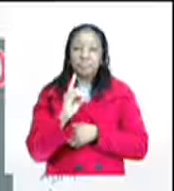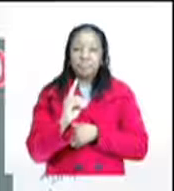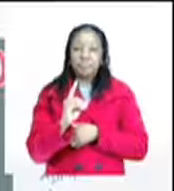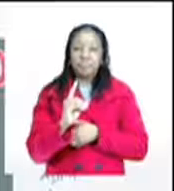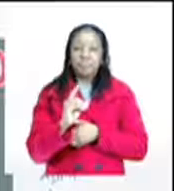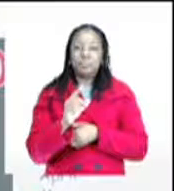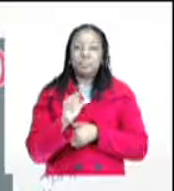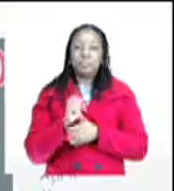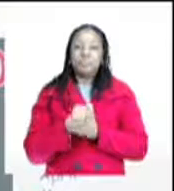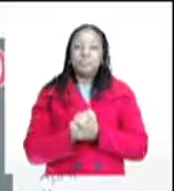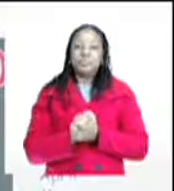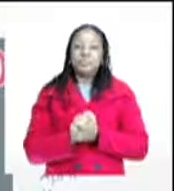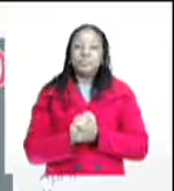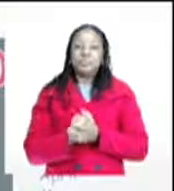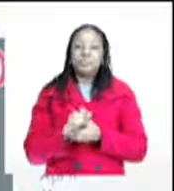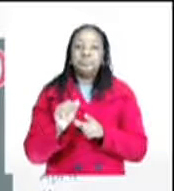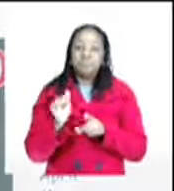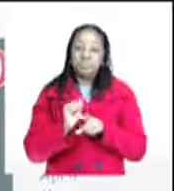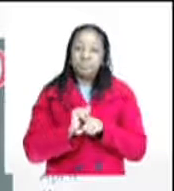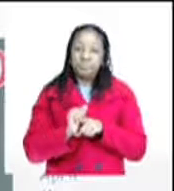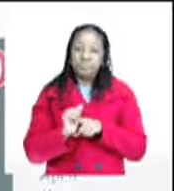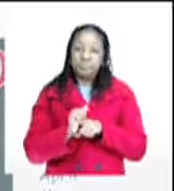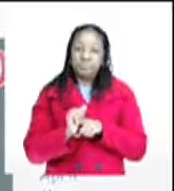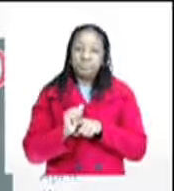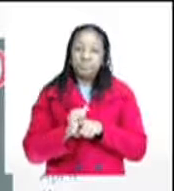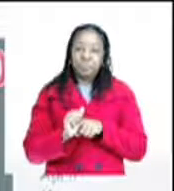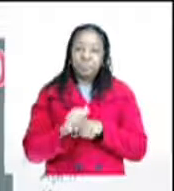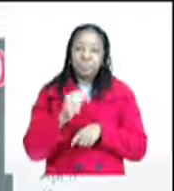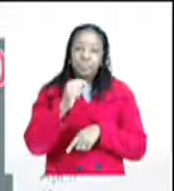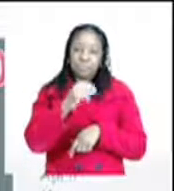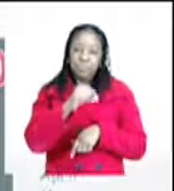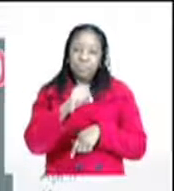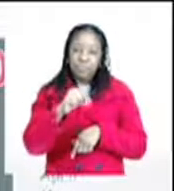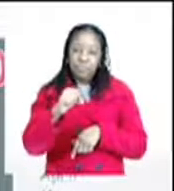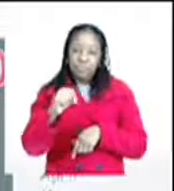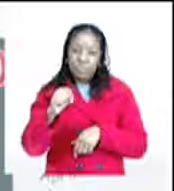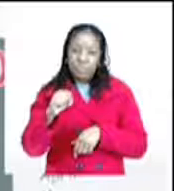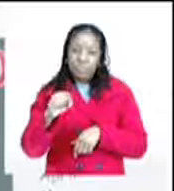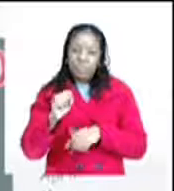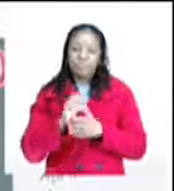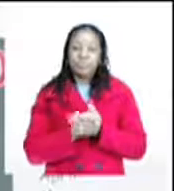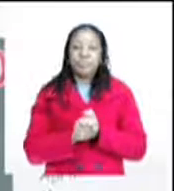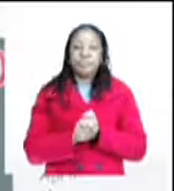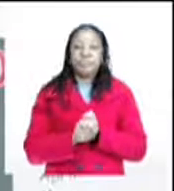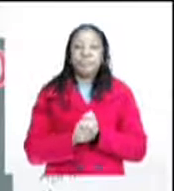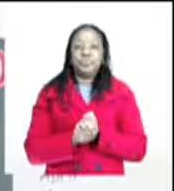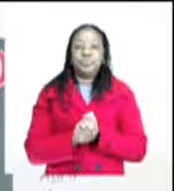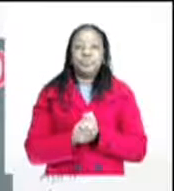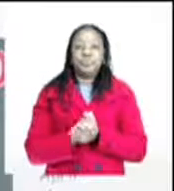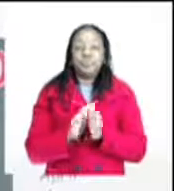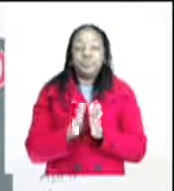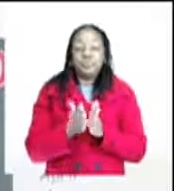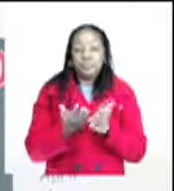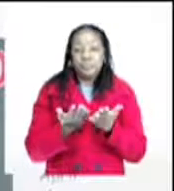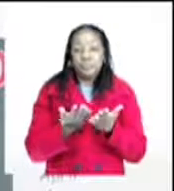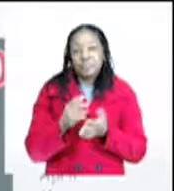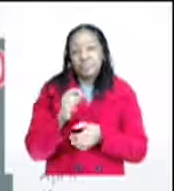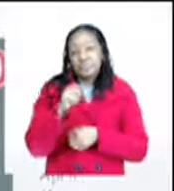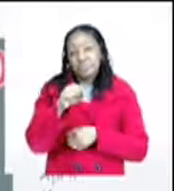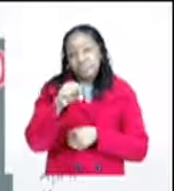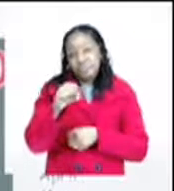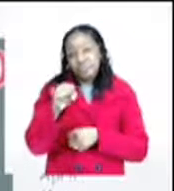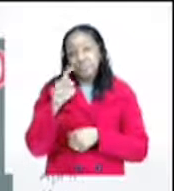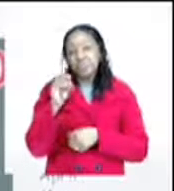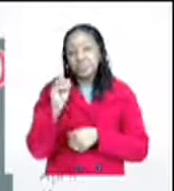sound. Now let's look at the board as I am going to demonstrate to you how you are supposed